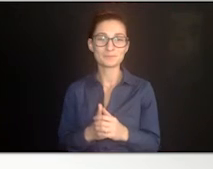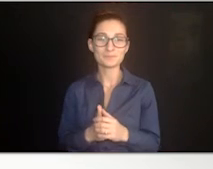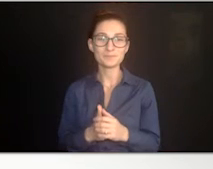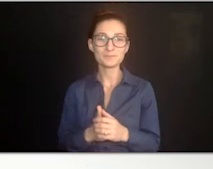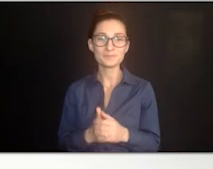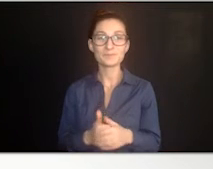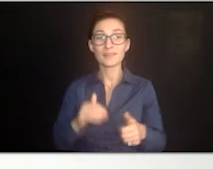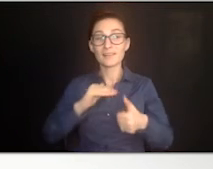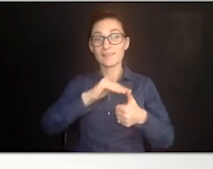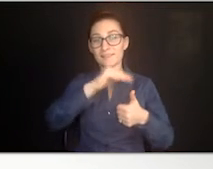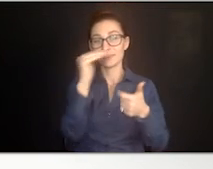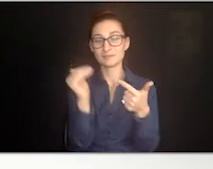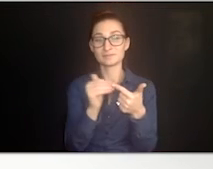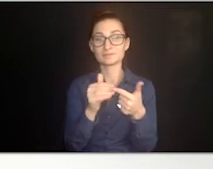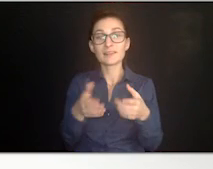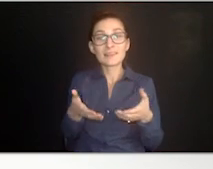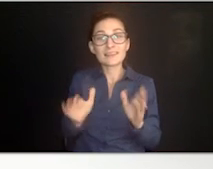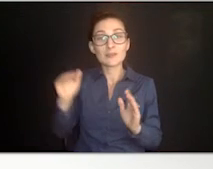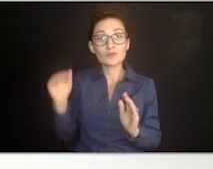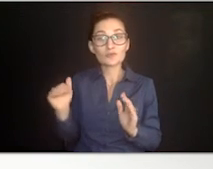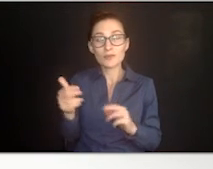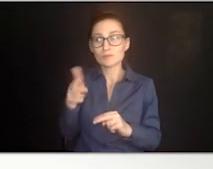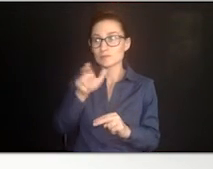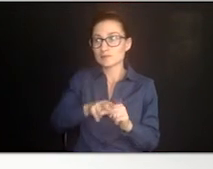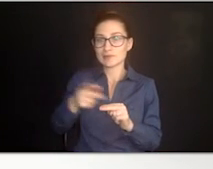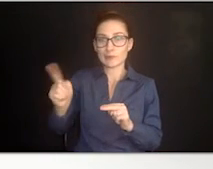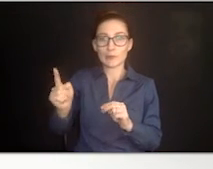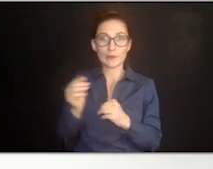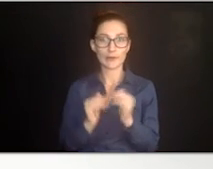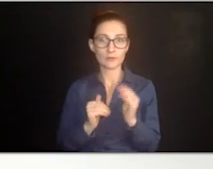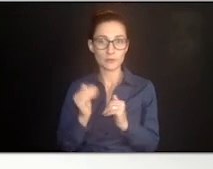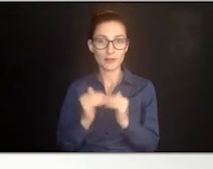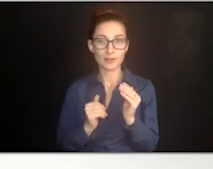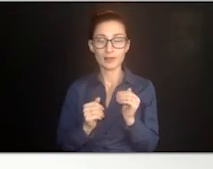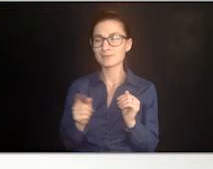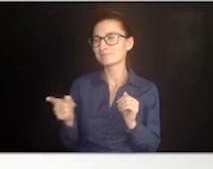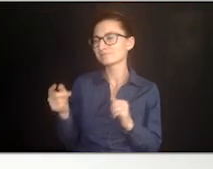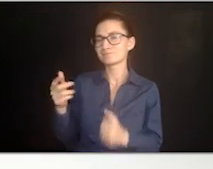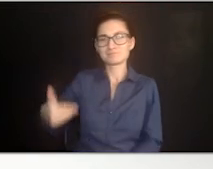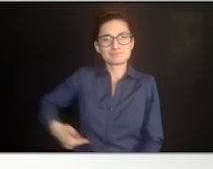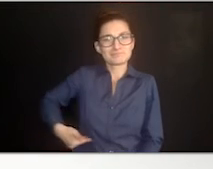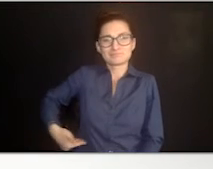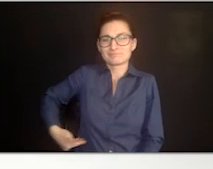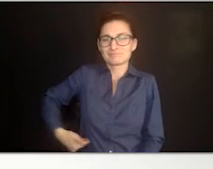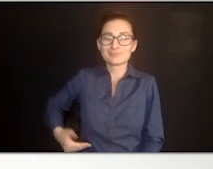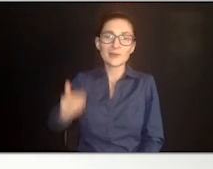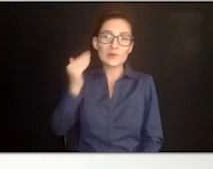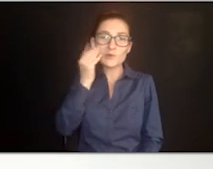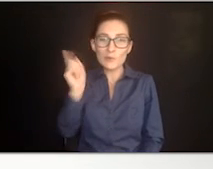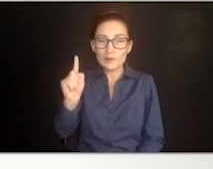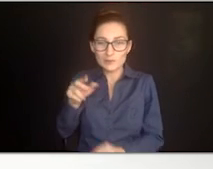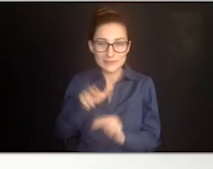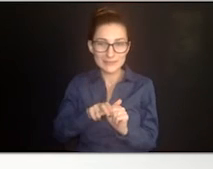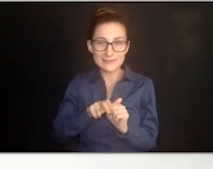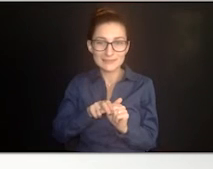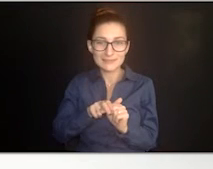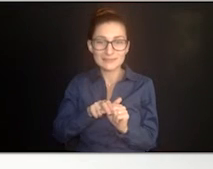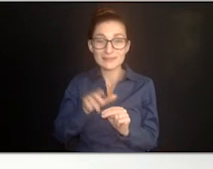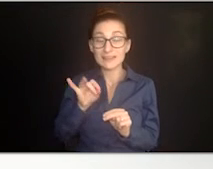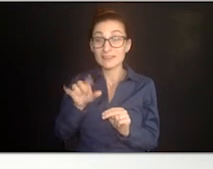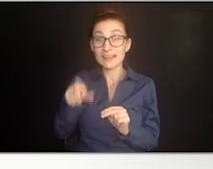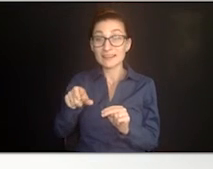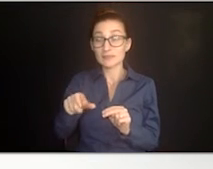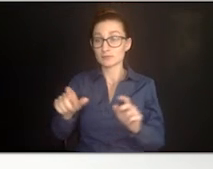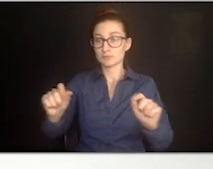sit where they're most comfortable to see. They will naturally know where they see best. If they need to get closer and